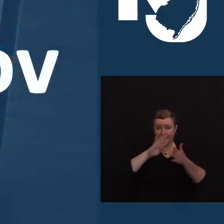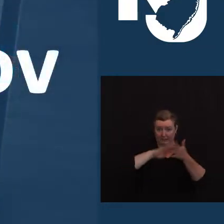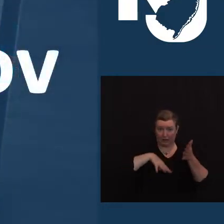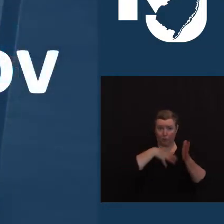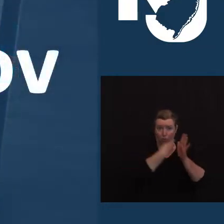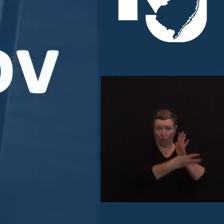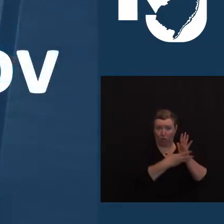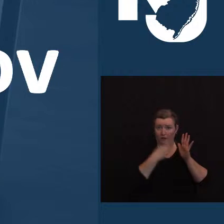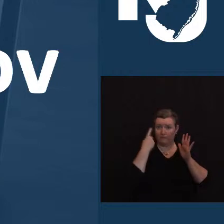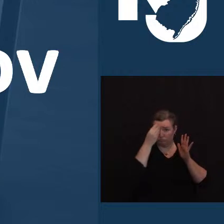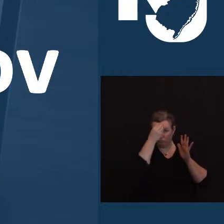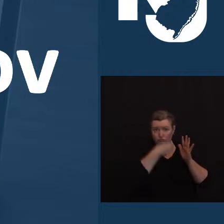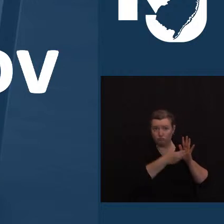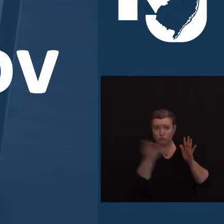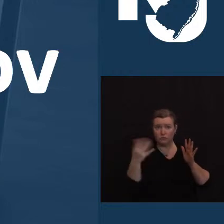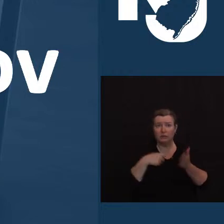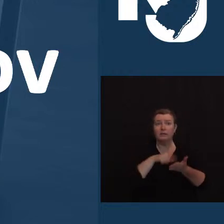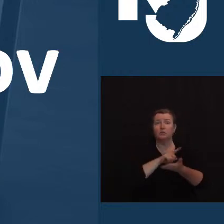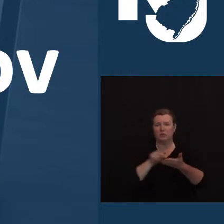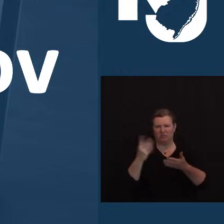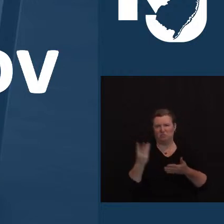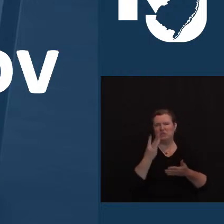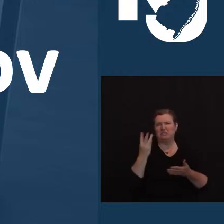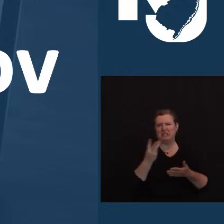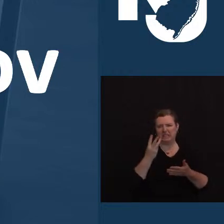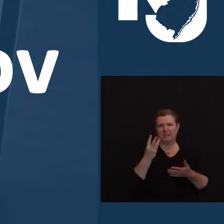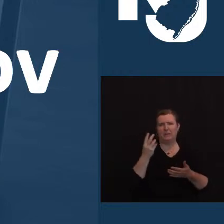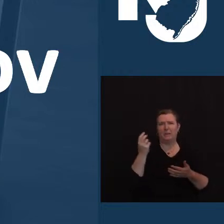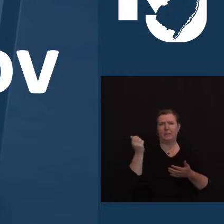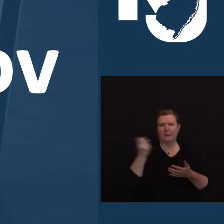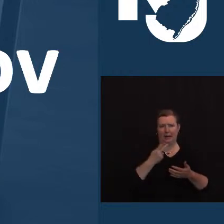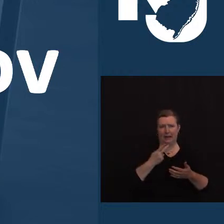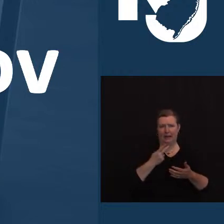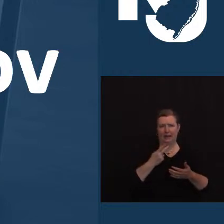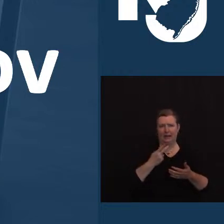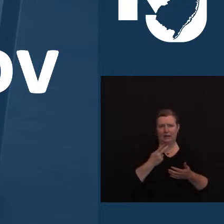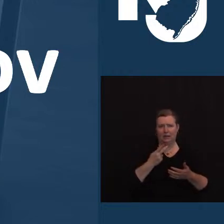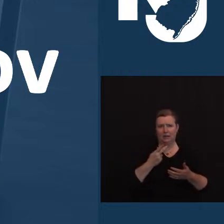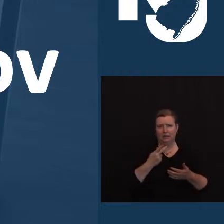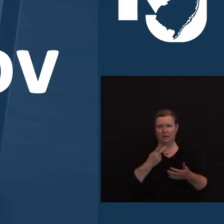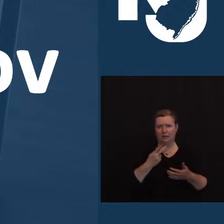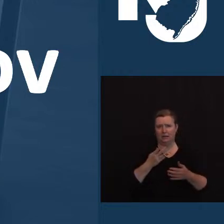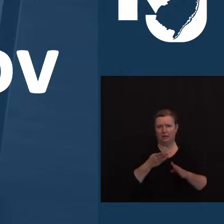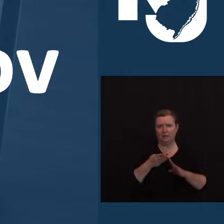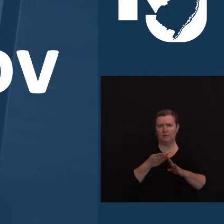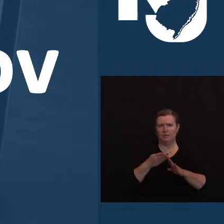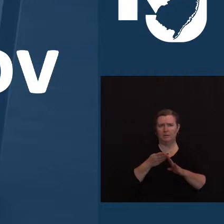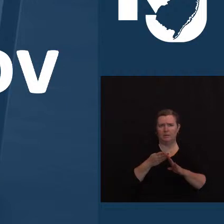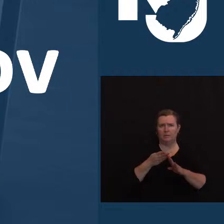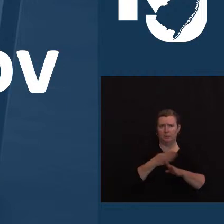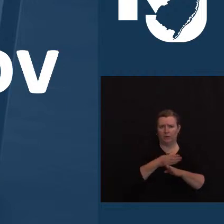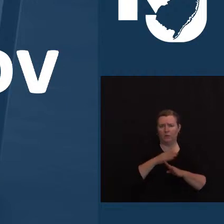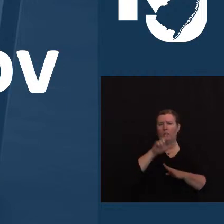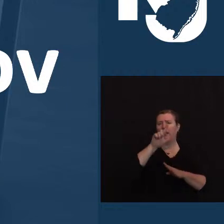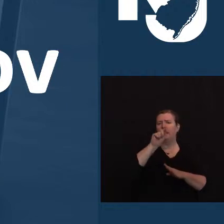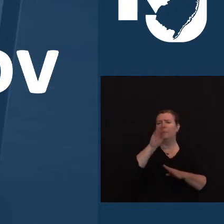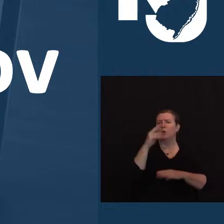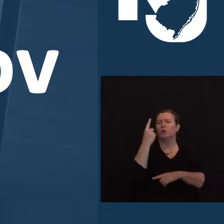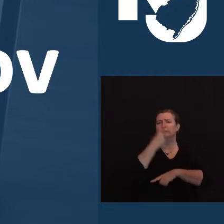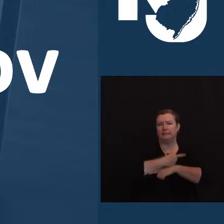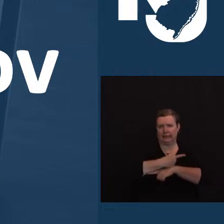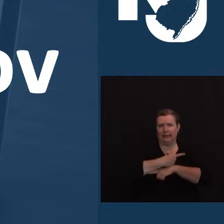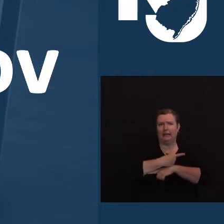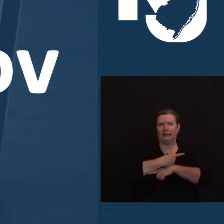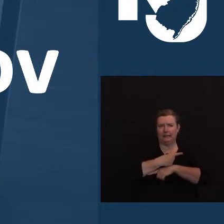more pre-Labor Day briefing. We won't be here next Monday because of Labor Day and obviously the observance, but we'll return then next week on